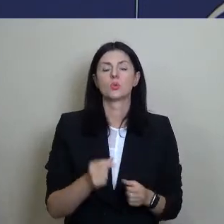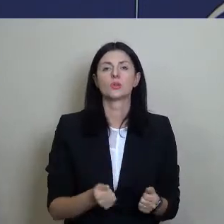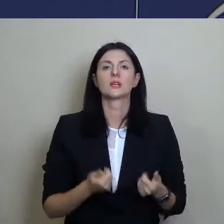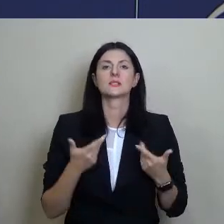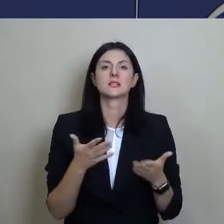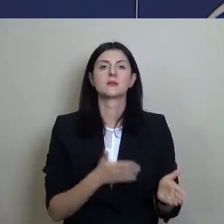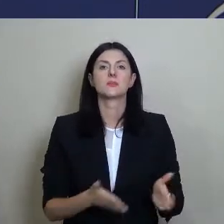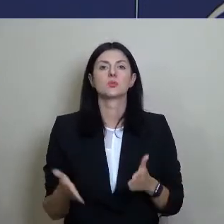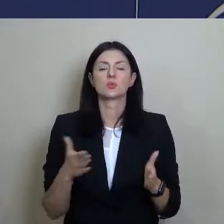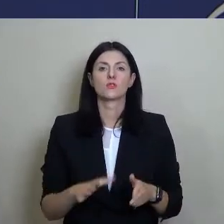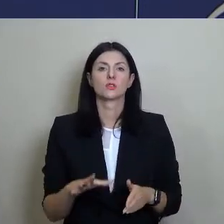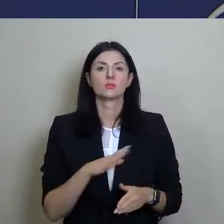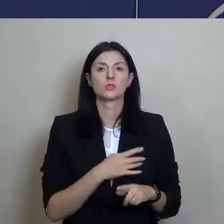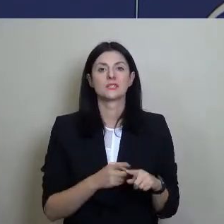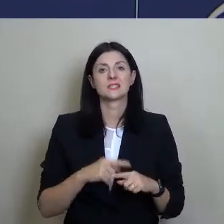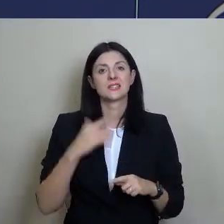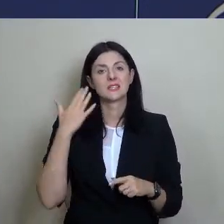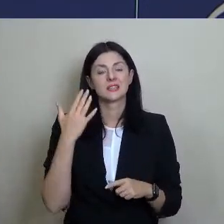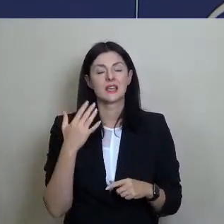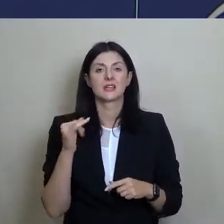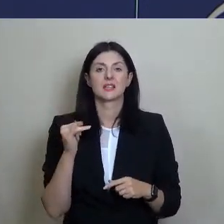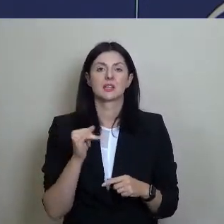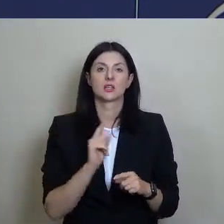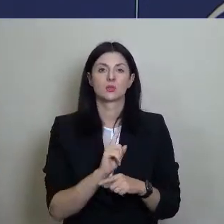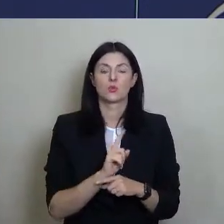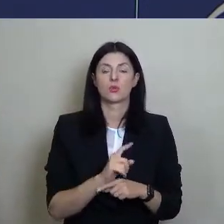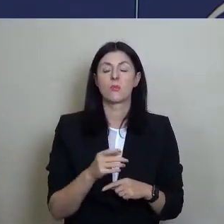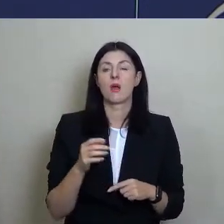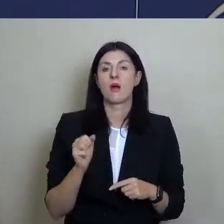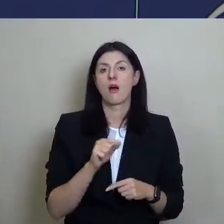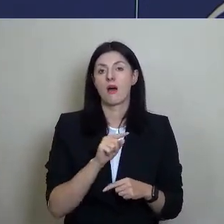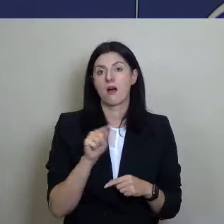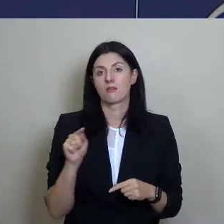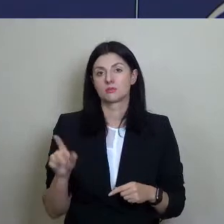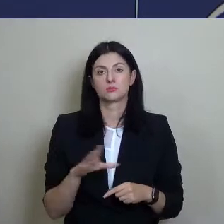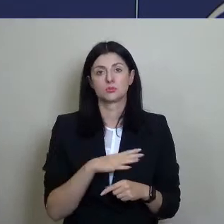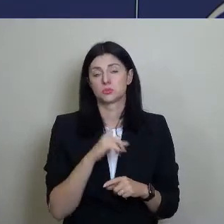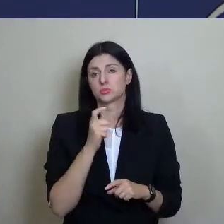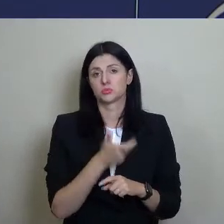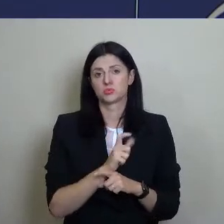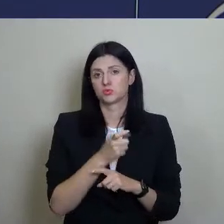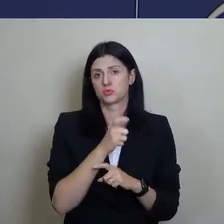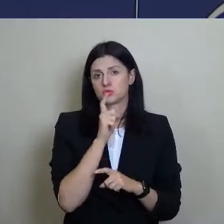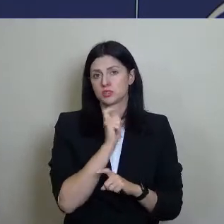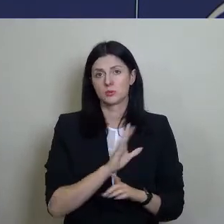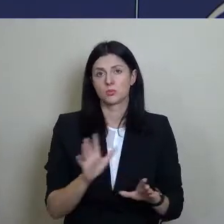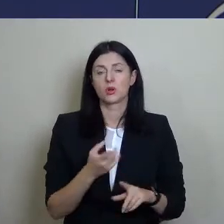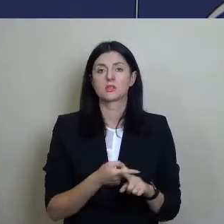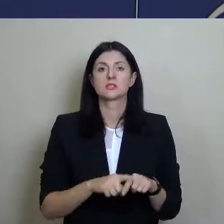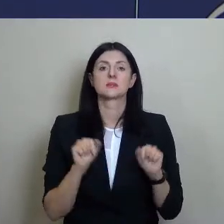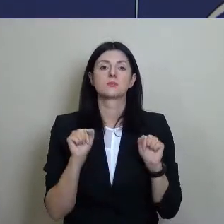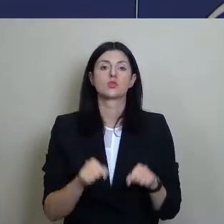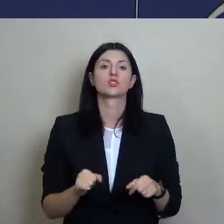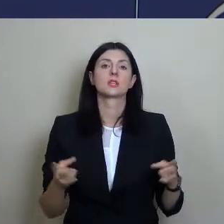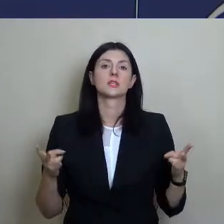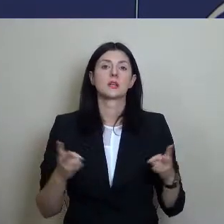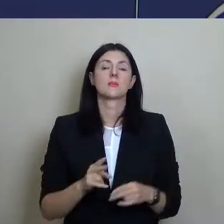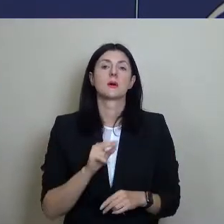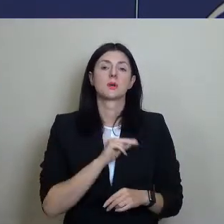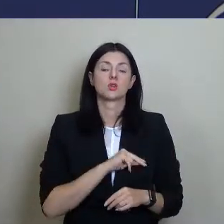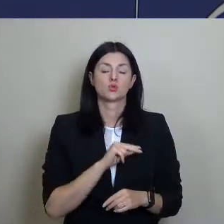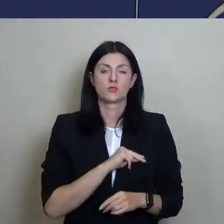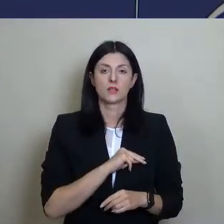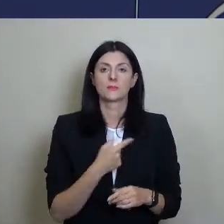proposals. Well, whether these ideas were properly prepared for that, but the ideas were very good, and maybe we have to